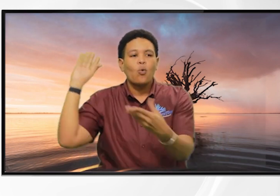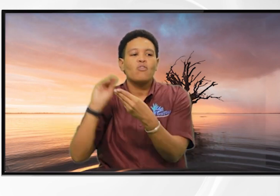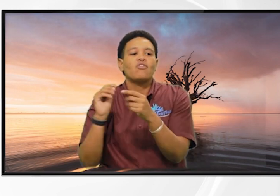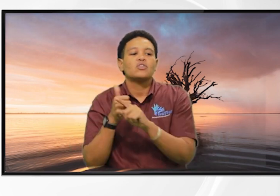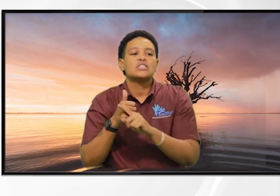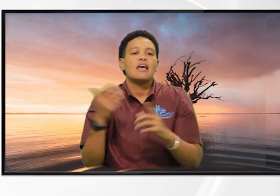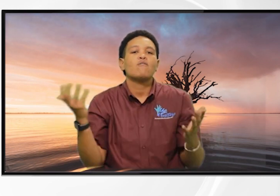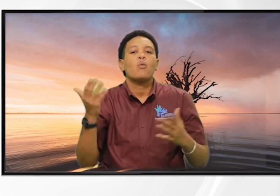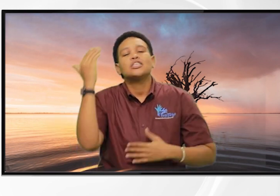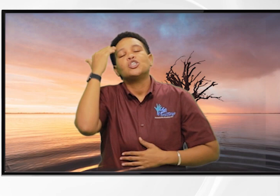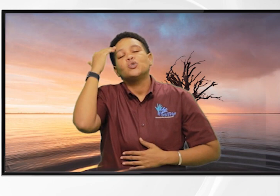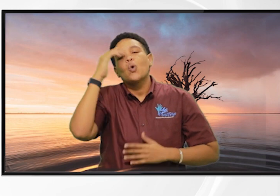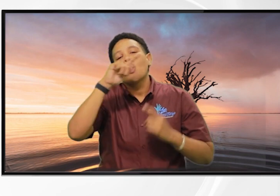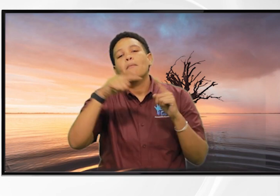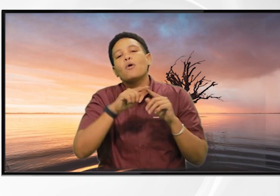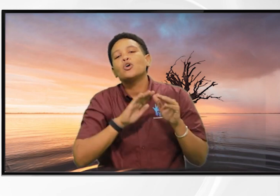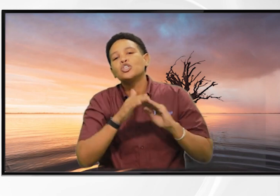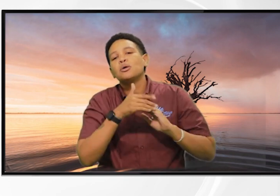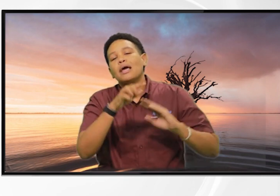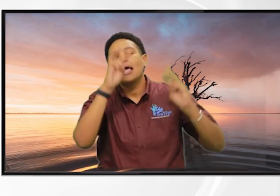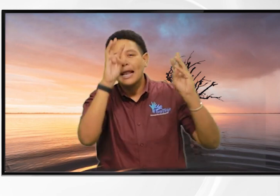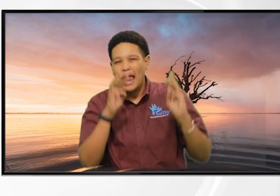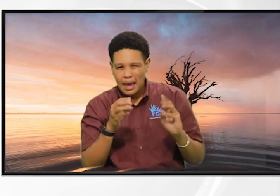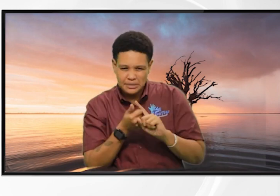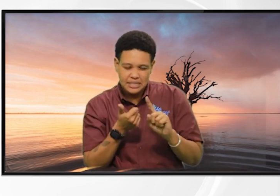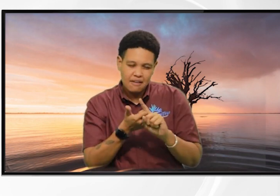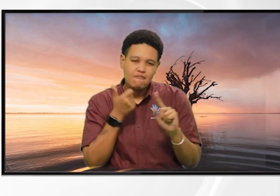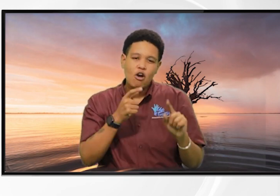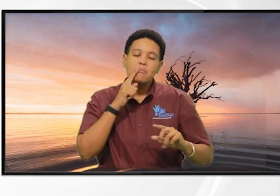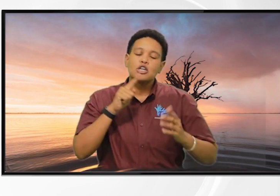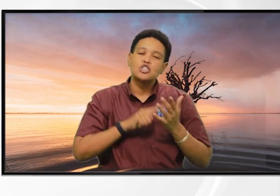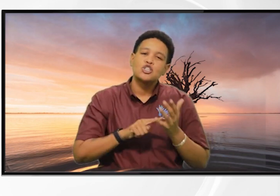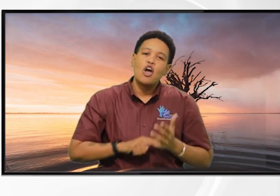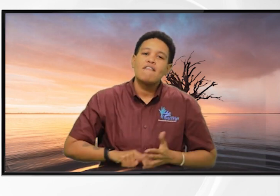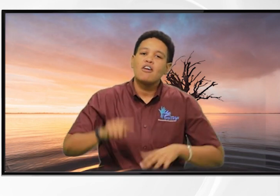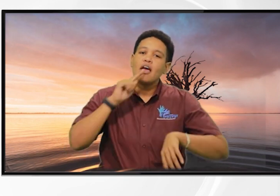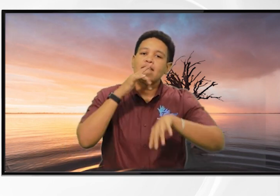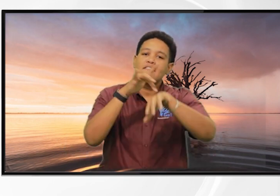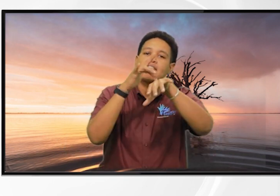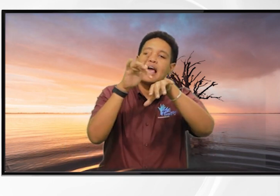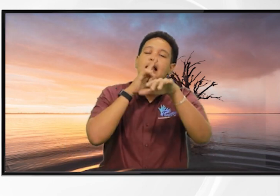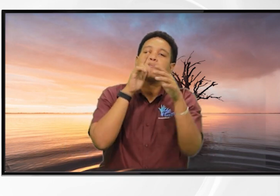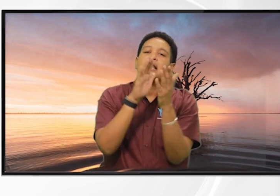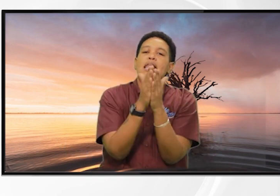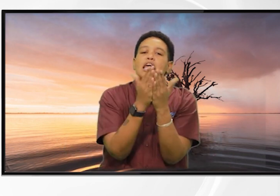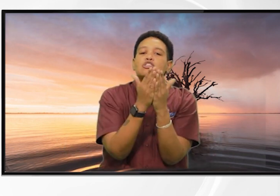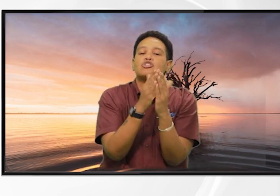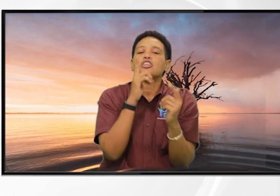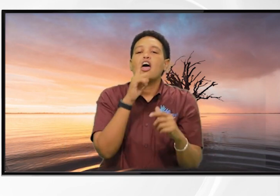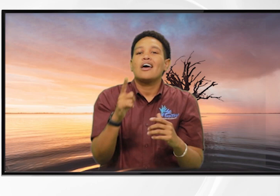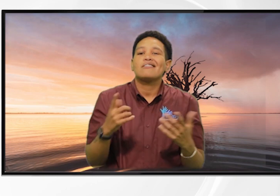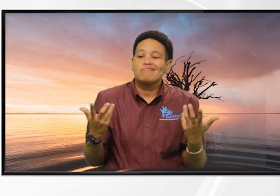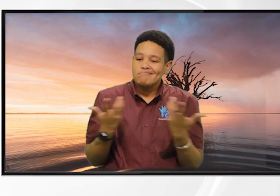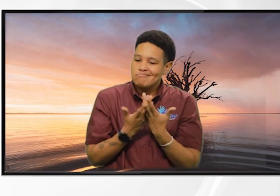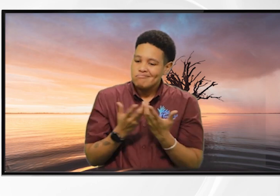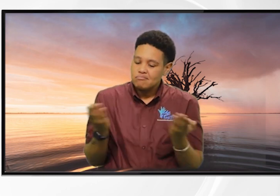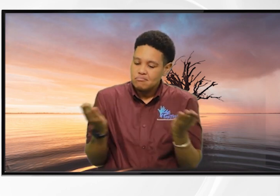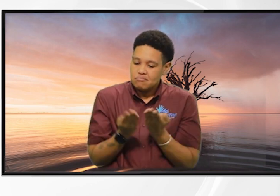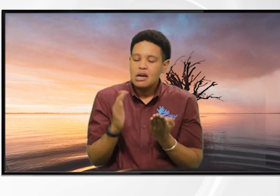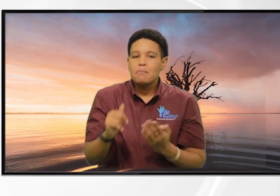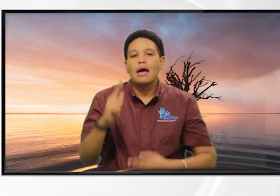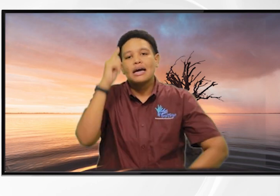of what is known about Jamaica's climate from a survey of available literature complemented by